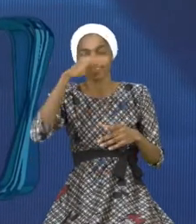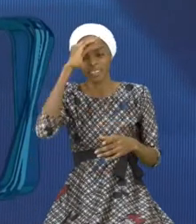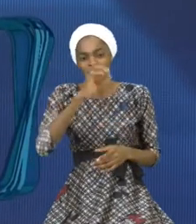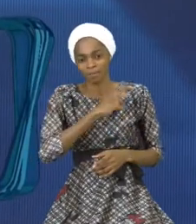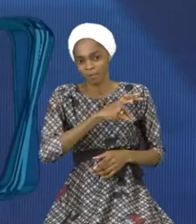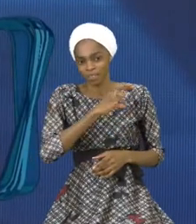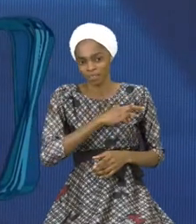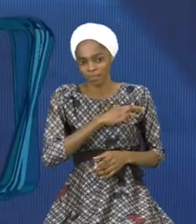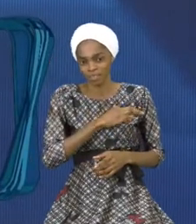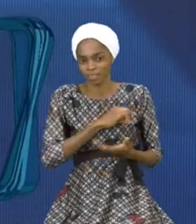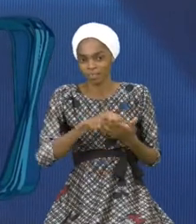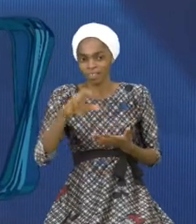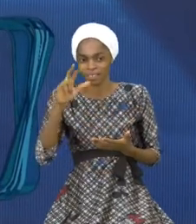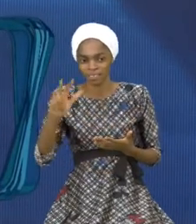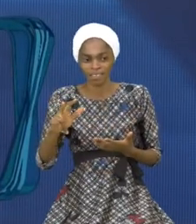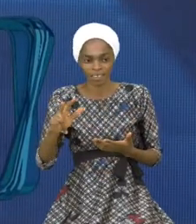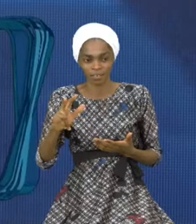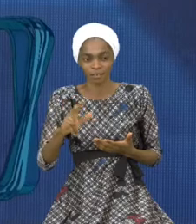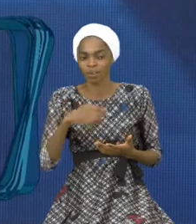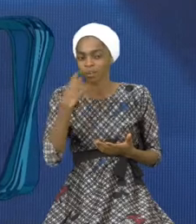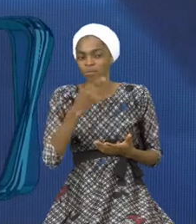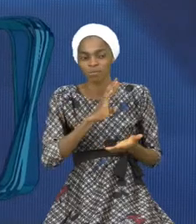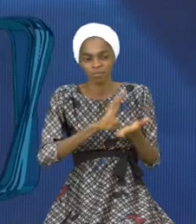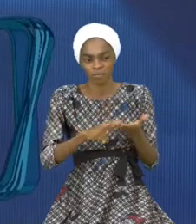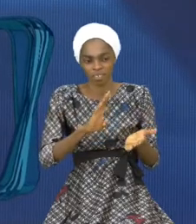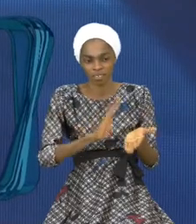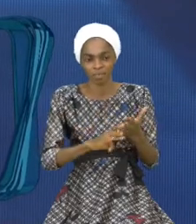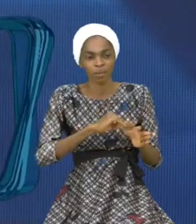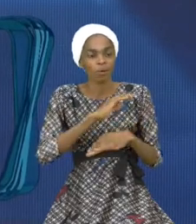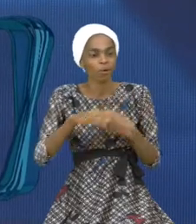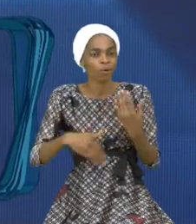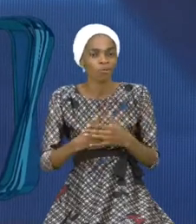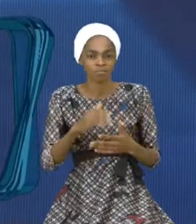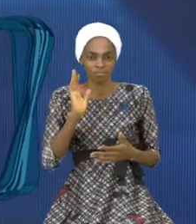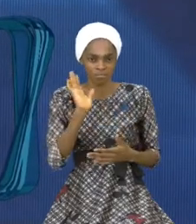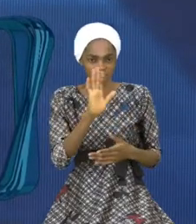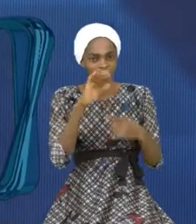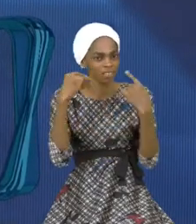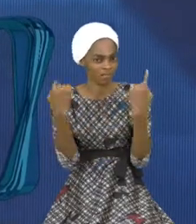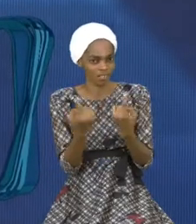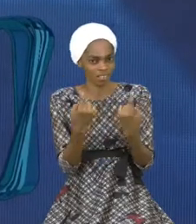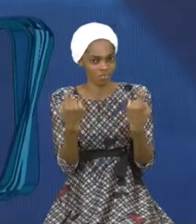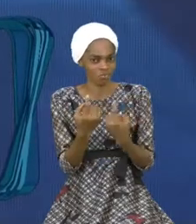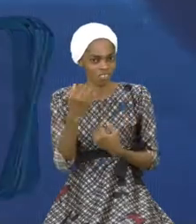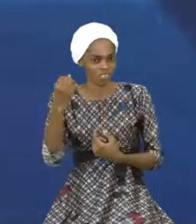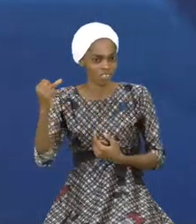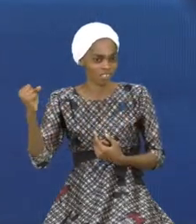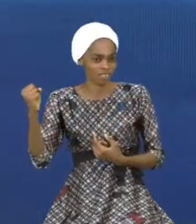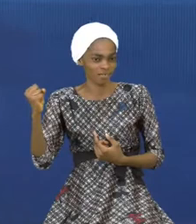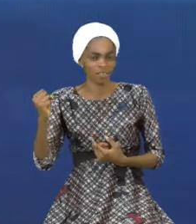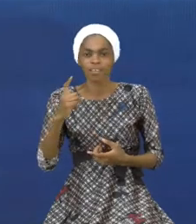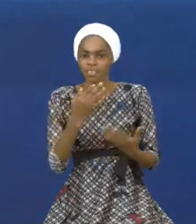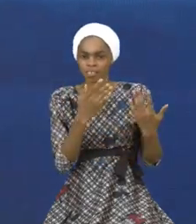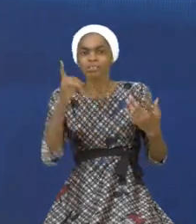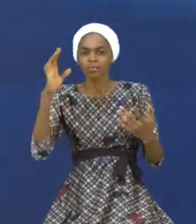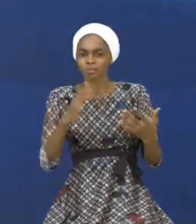benefits. Verse 3 now, who forgiveth all thine iniquities. He's waiting for you